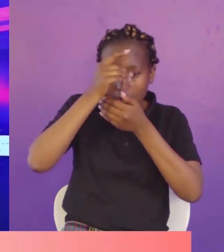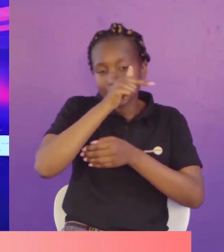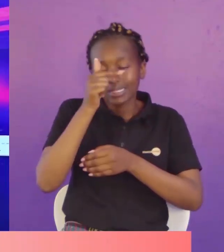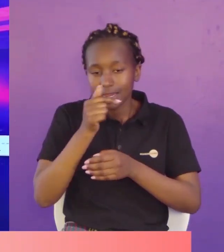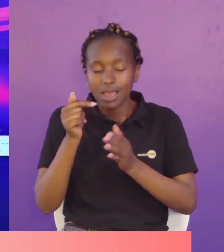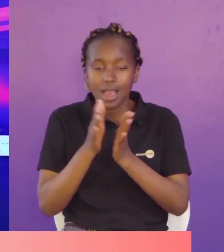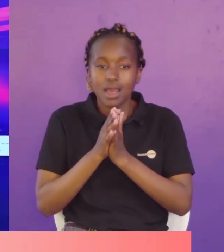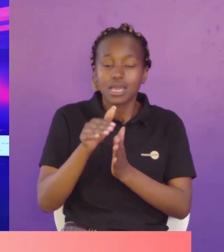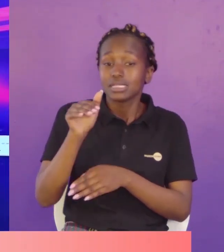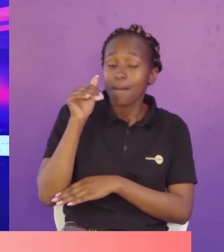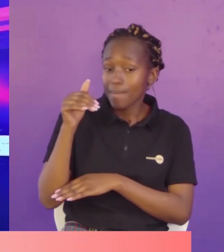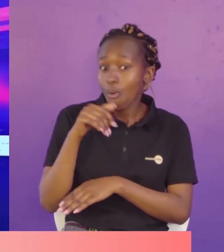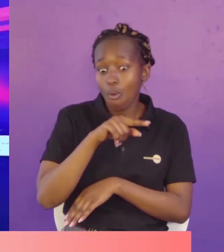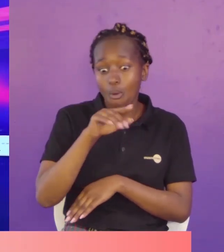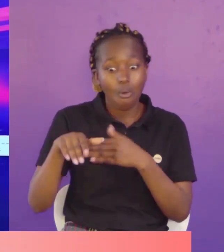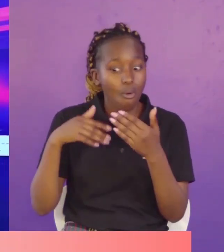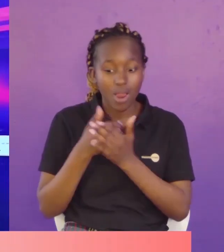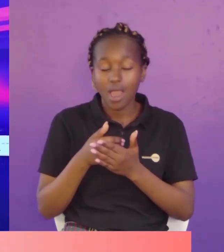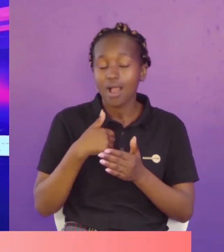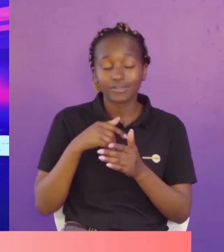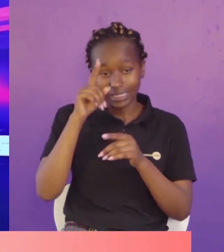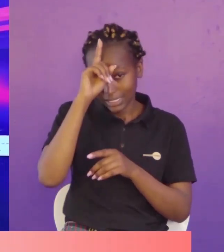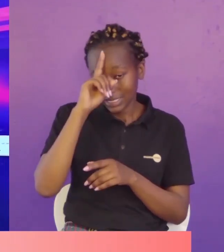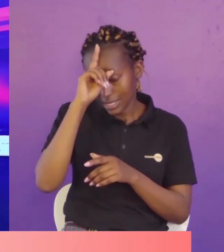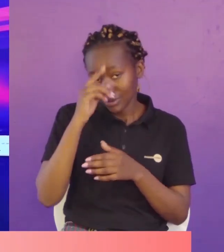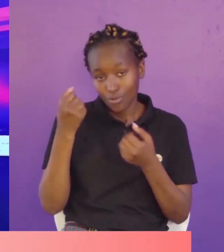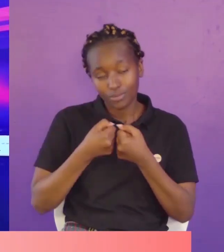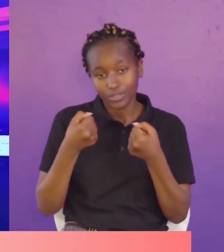they will have to battle. And I think